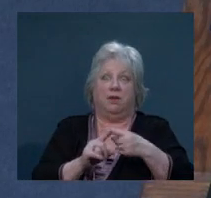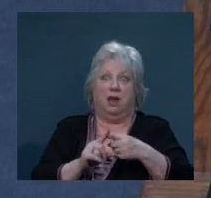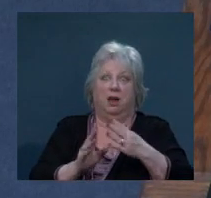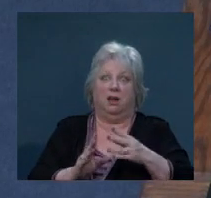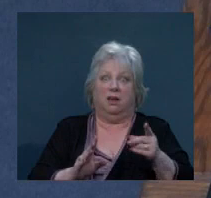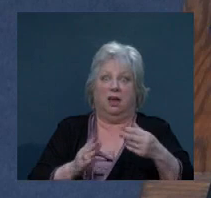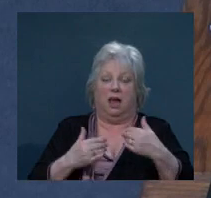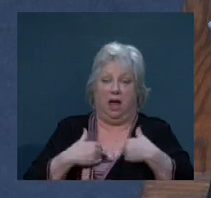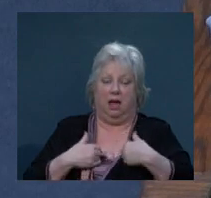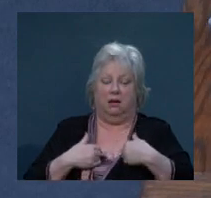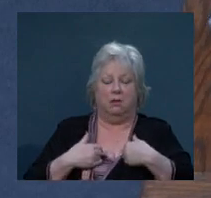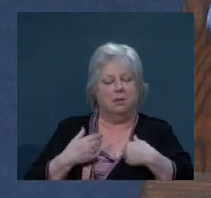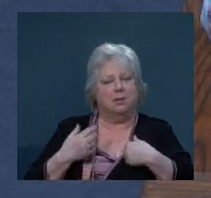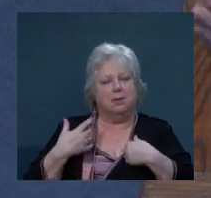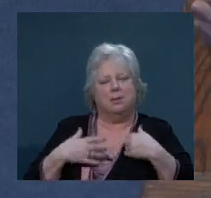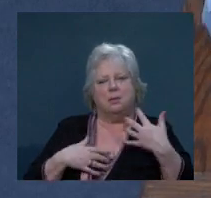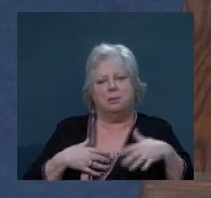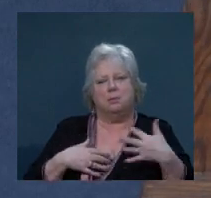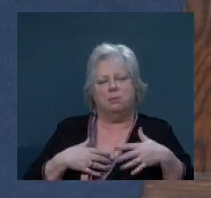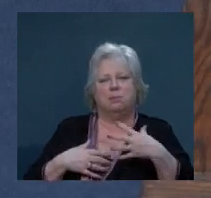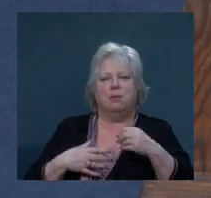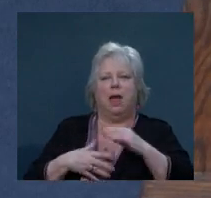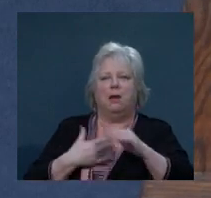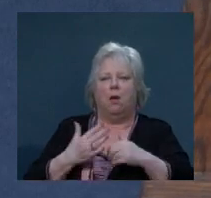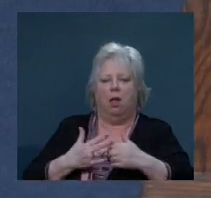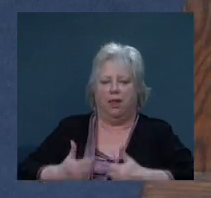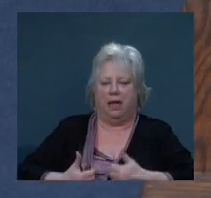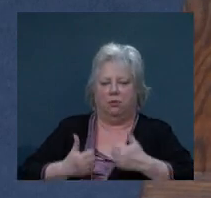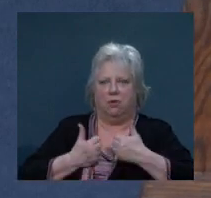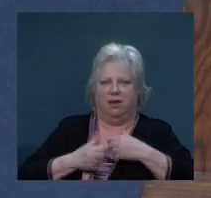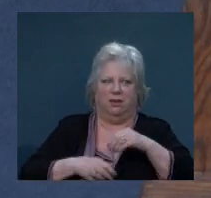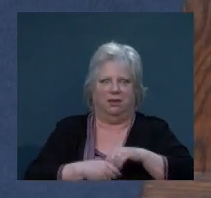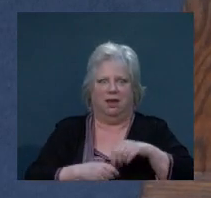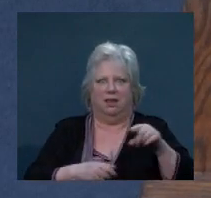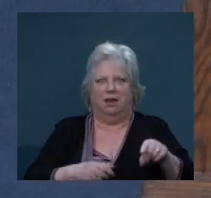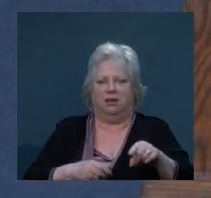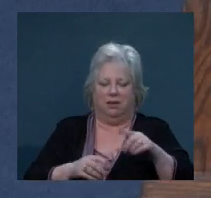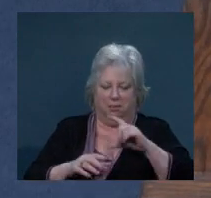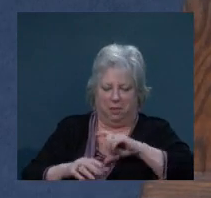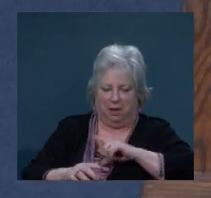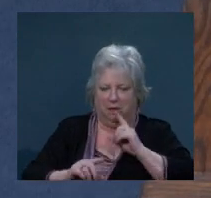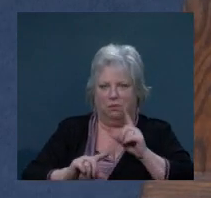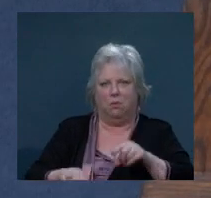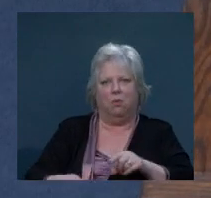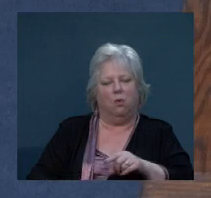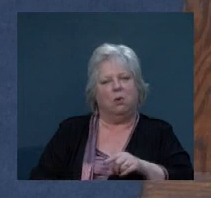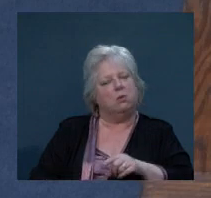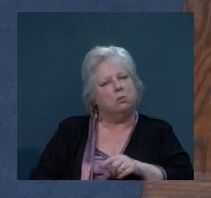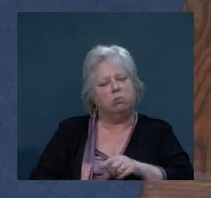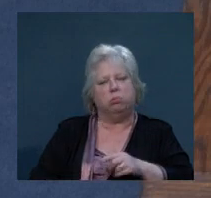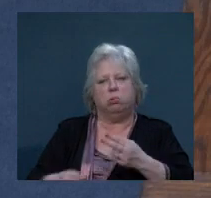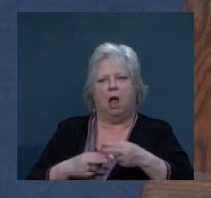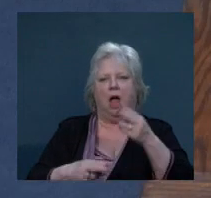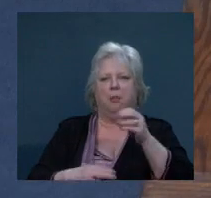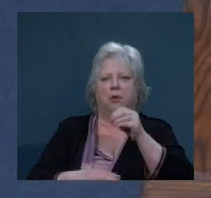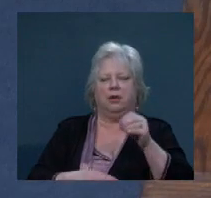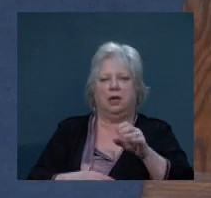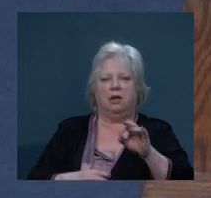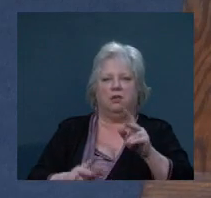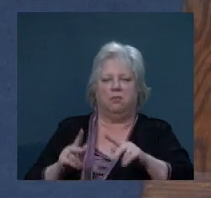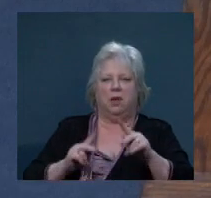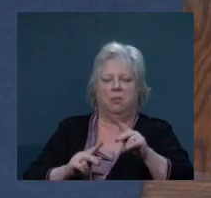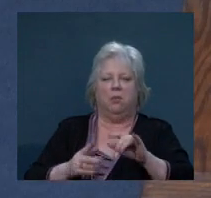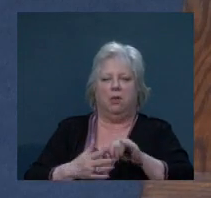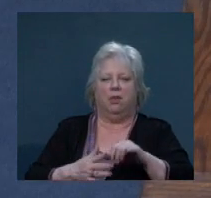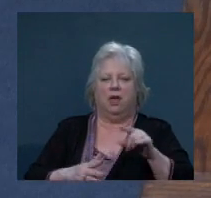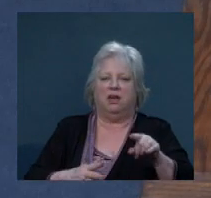has and all the addresses that are in this, it's a very high percentage of people that